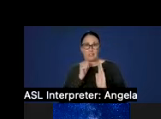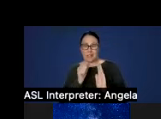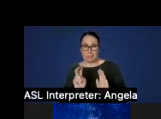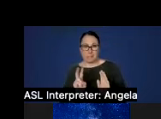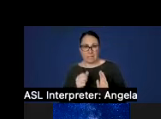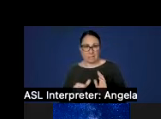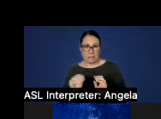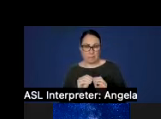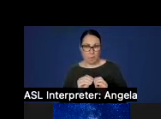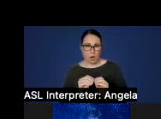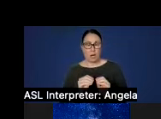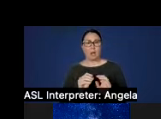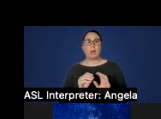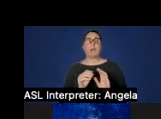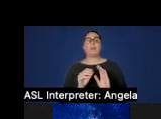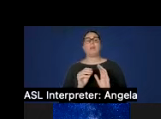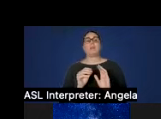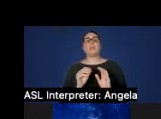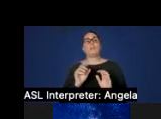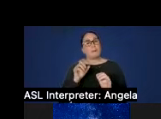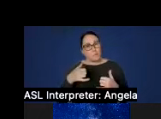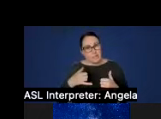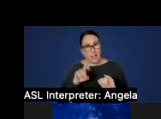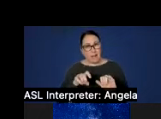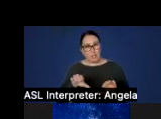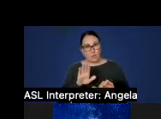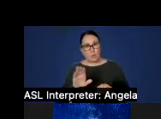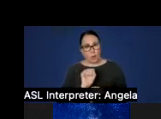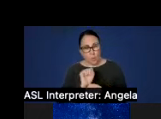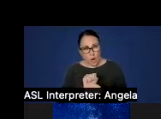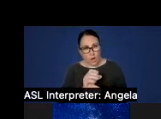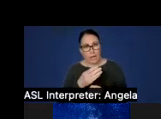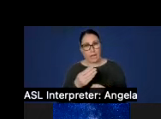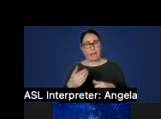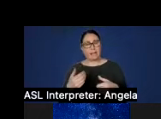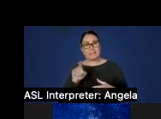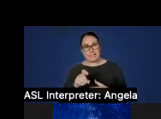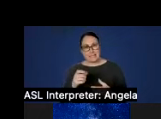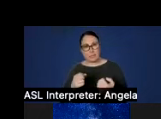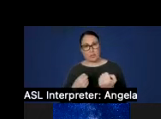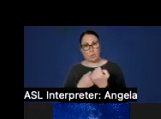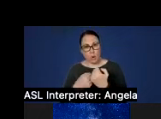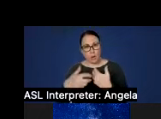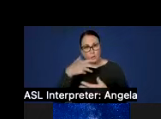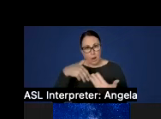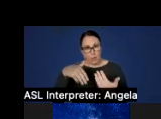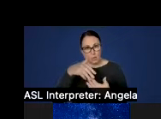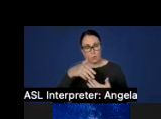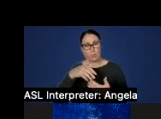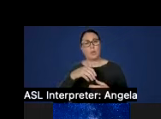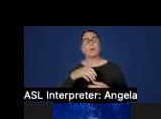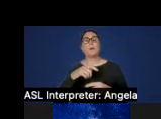the support around you to do that work. But if it is accessed in the context